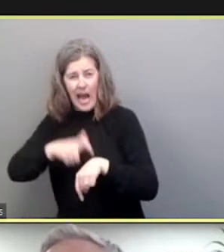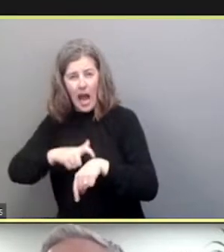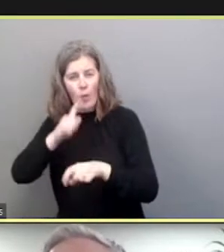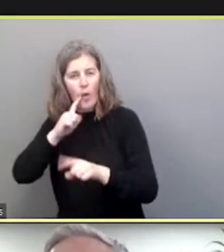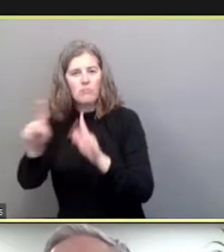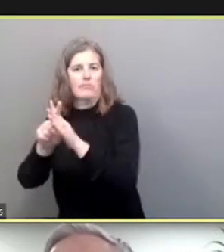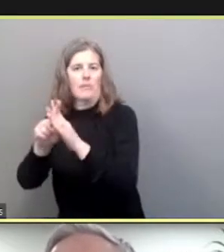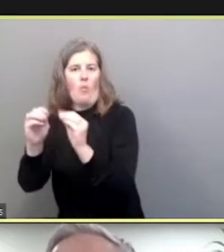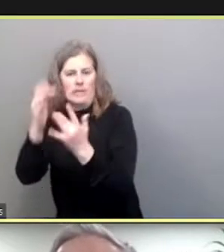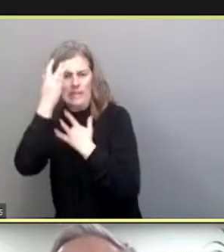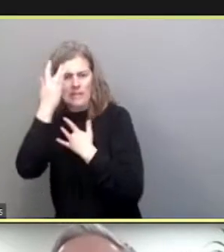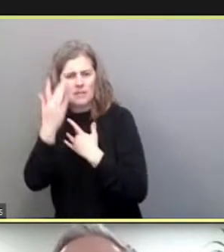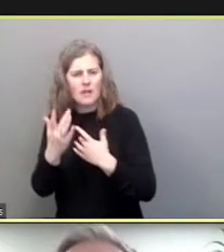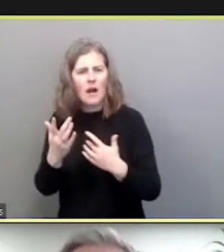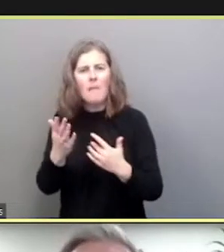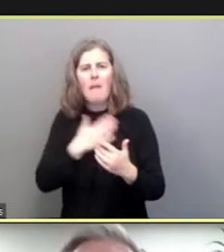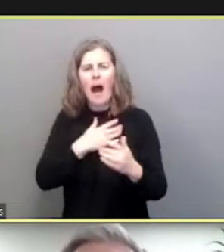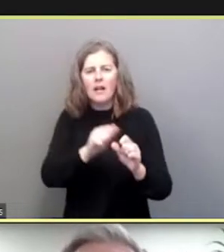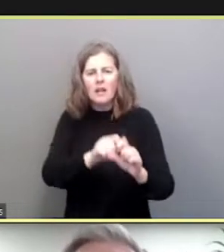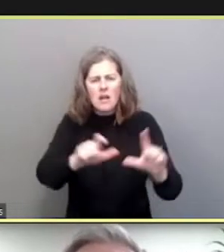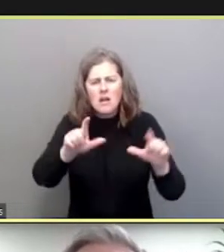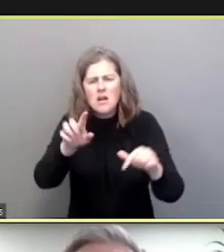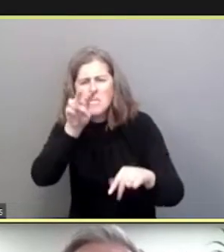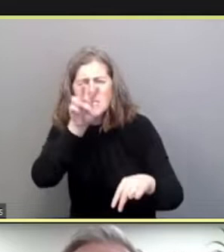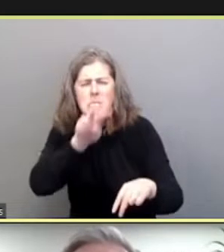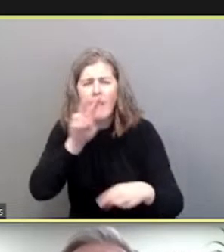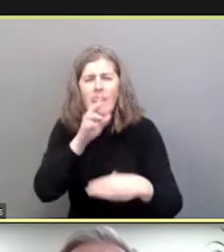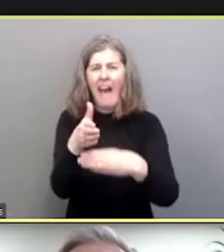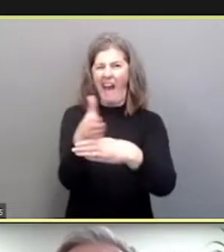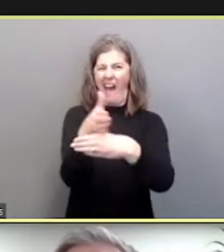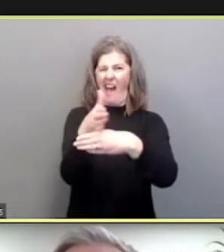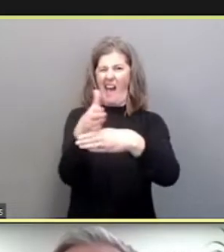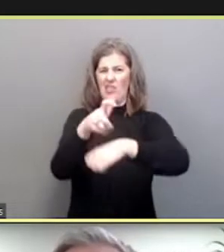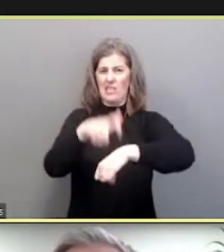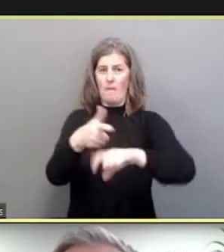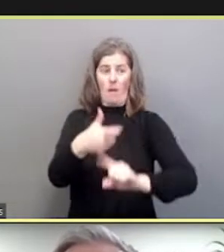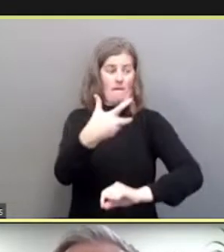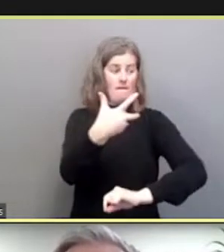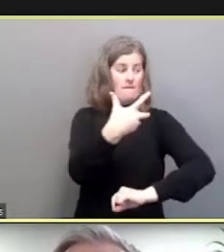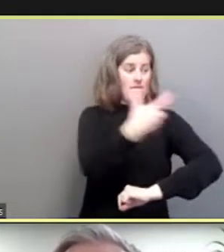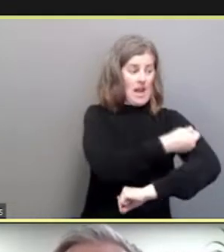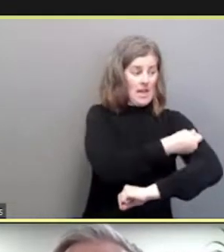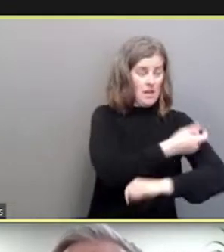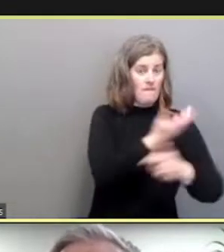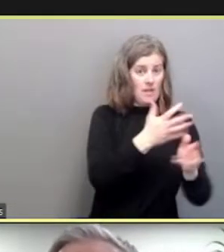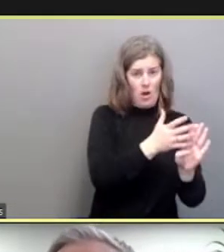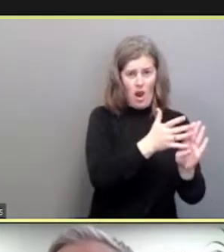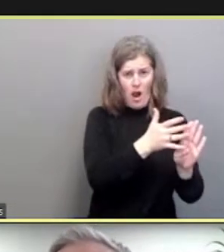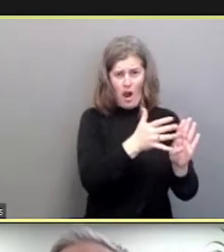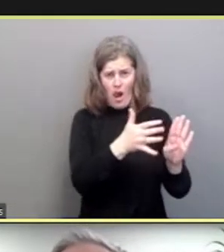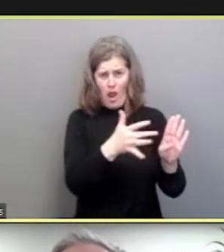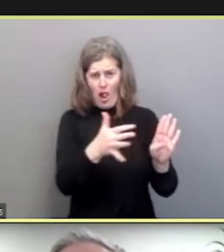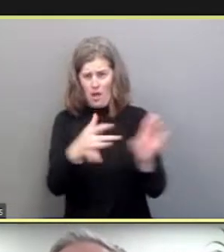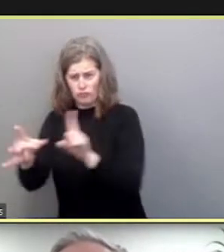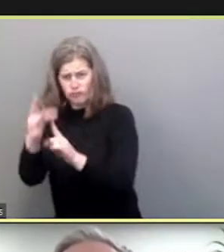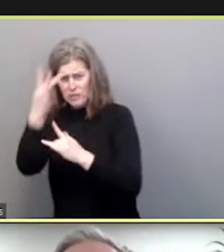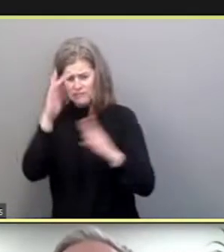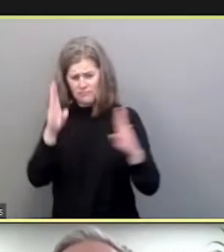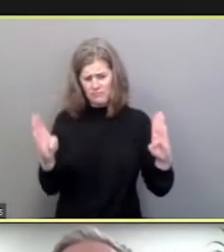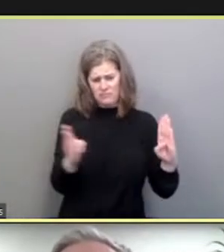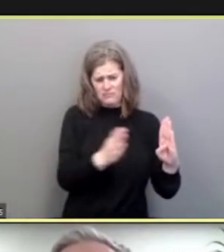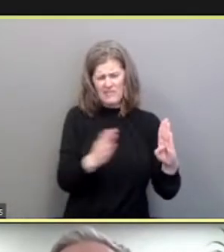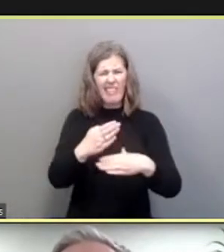on my other screen, the average amount of time for a vaccine breakthrough case in New Mexico is